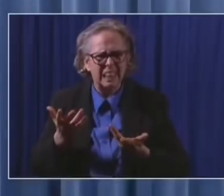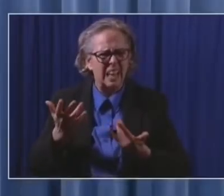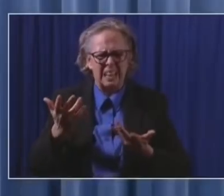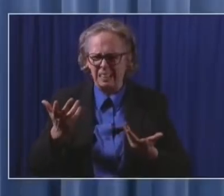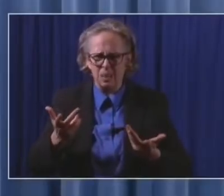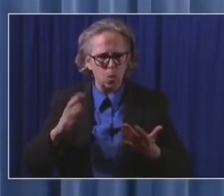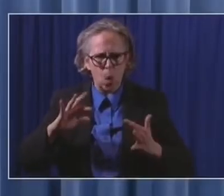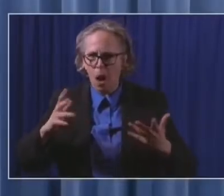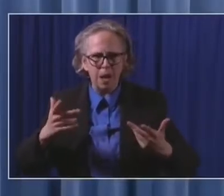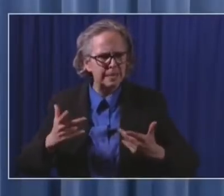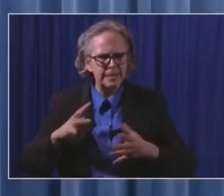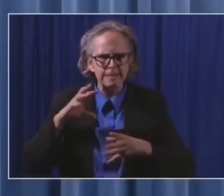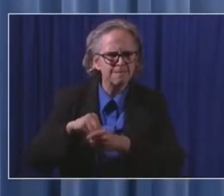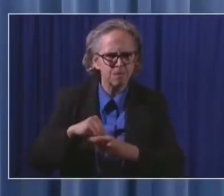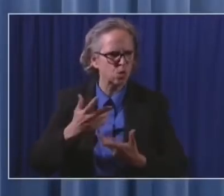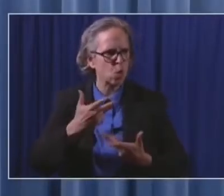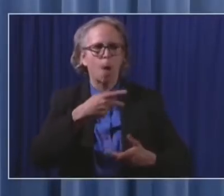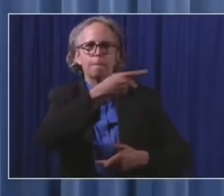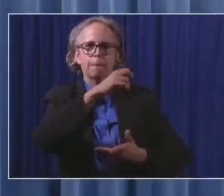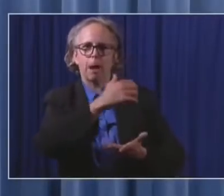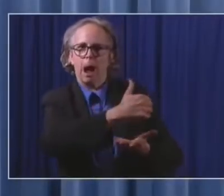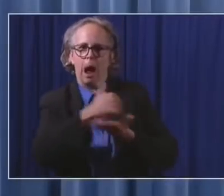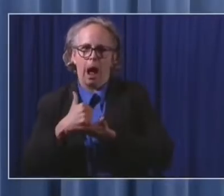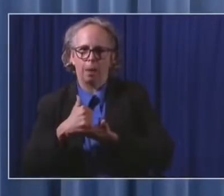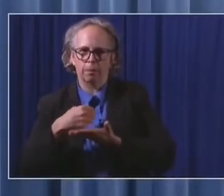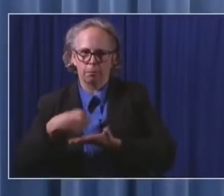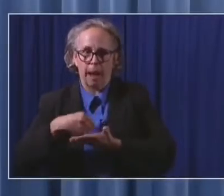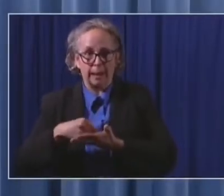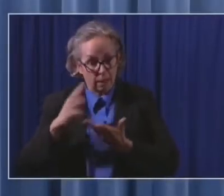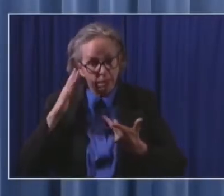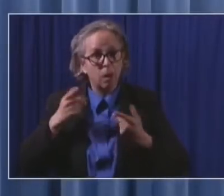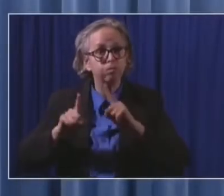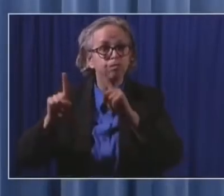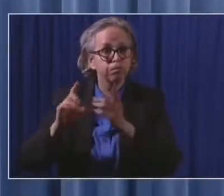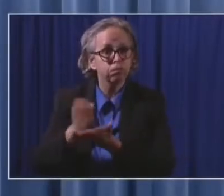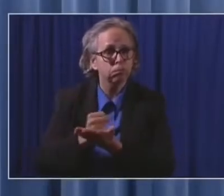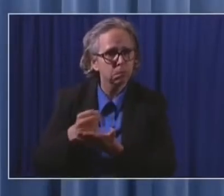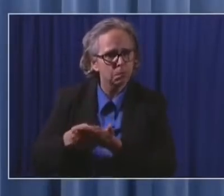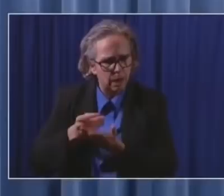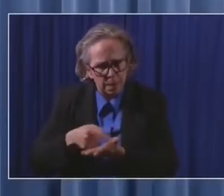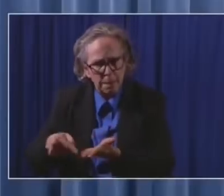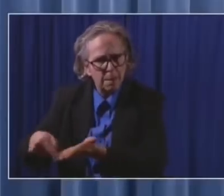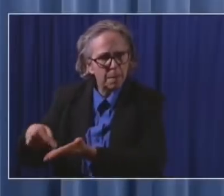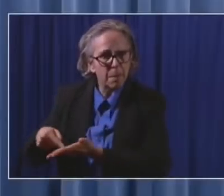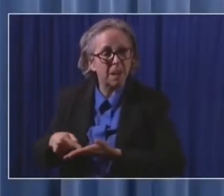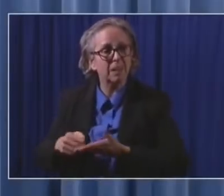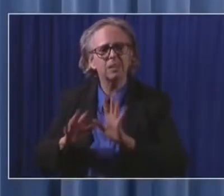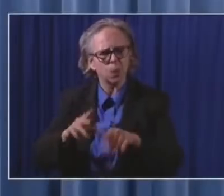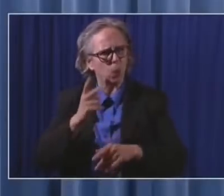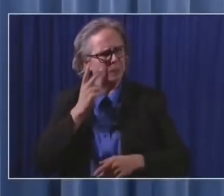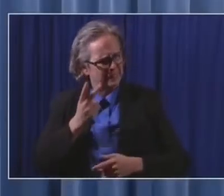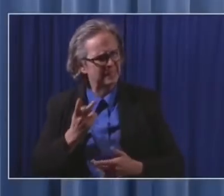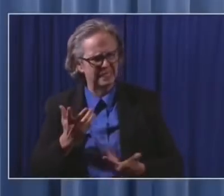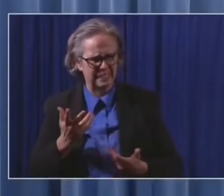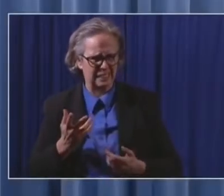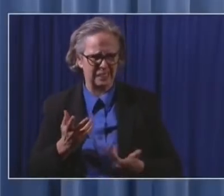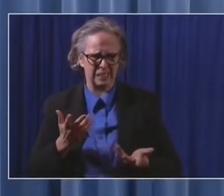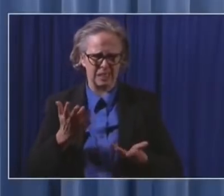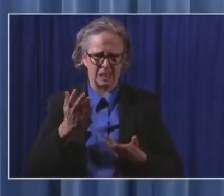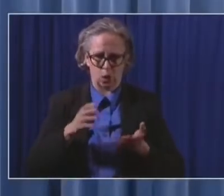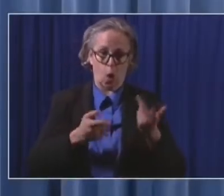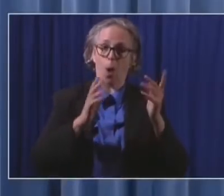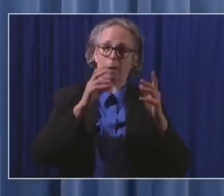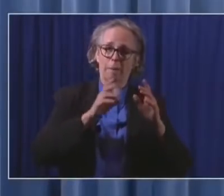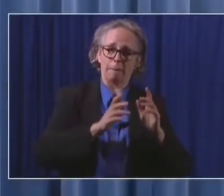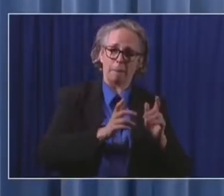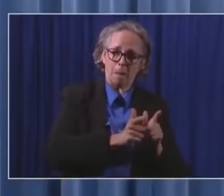So they've had a tough time, and I'm sure that they probably took advantage of that as well. And I certainly hope that they did,